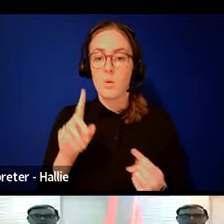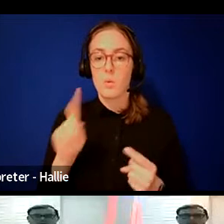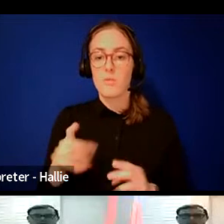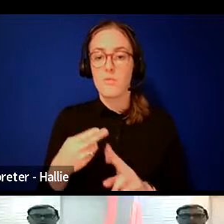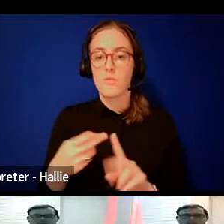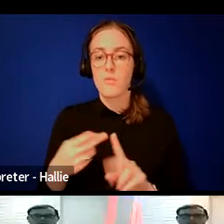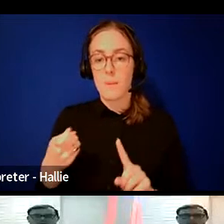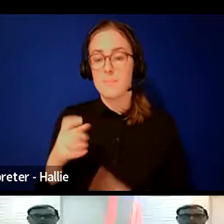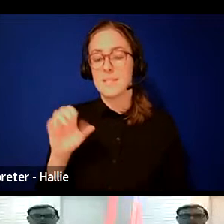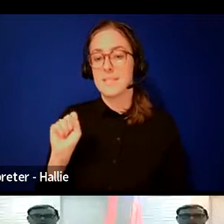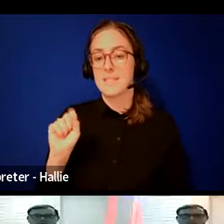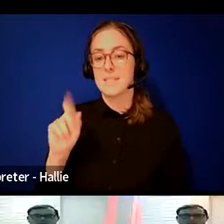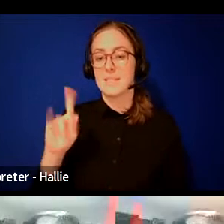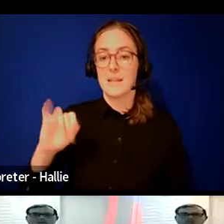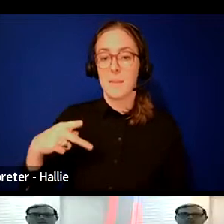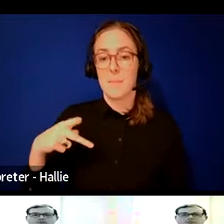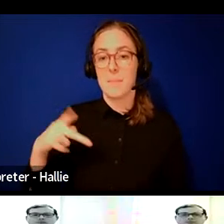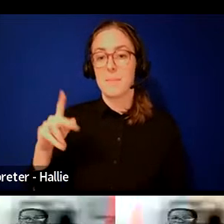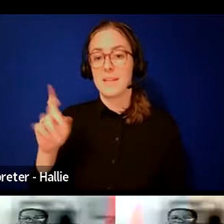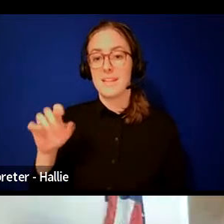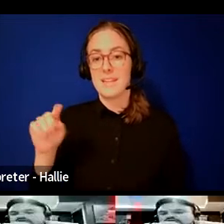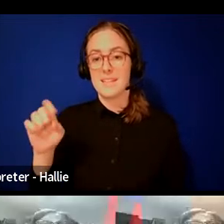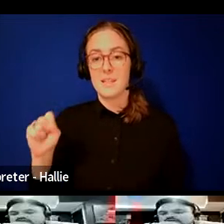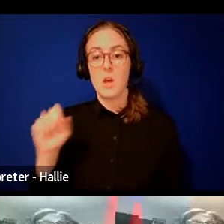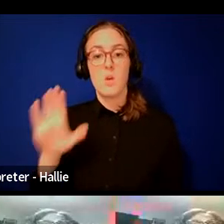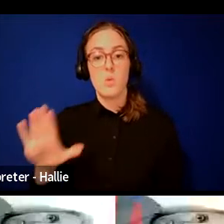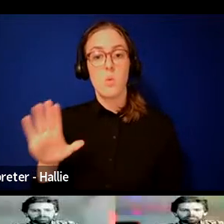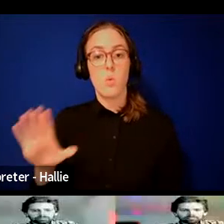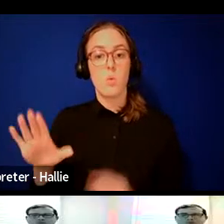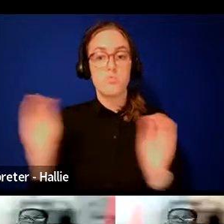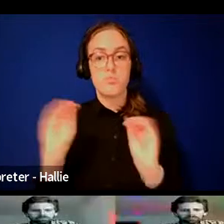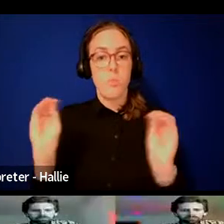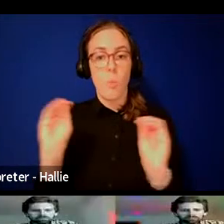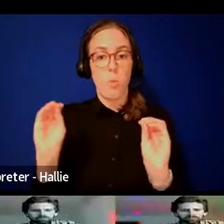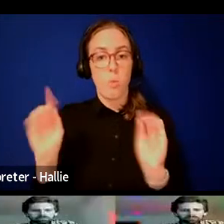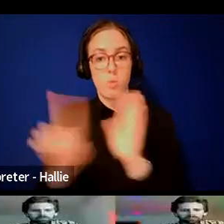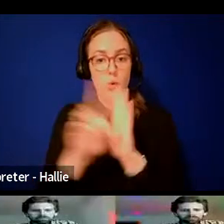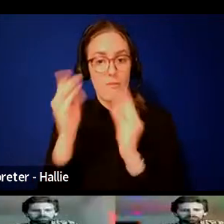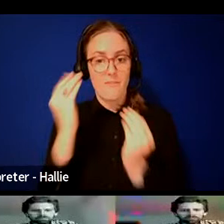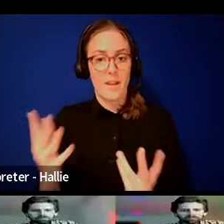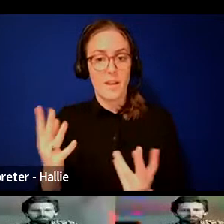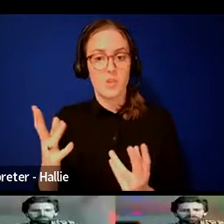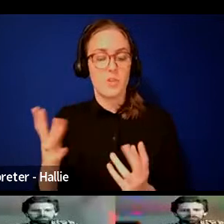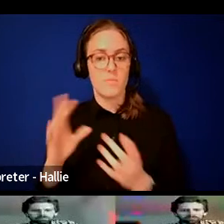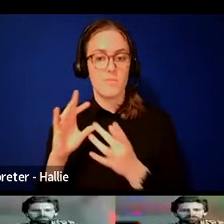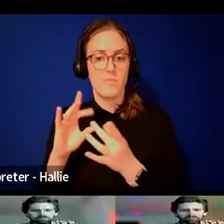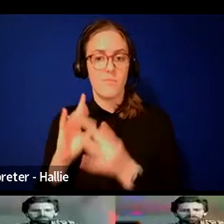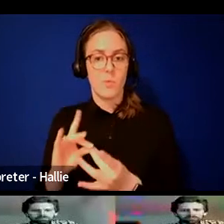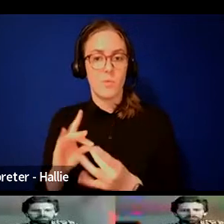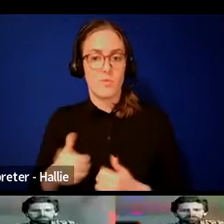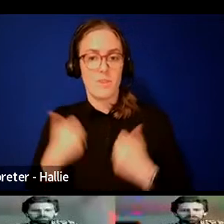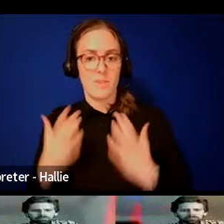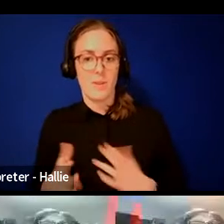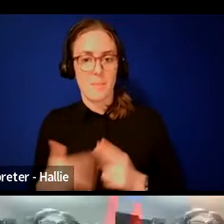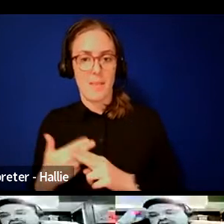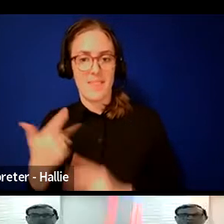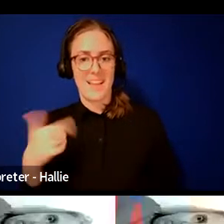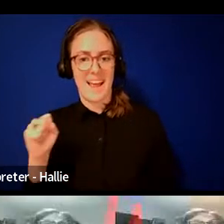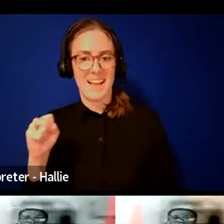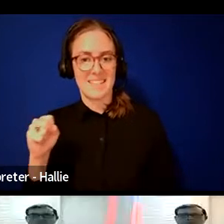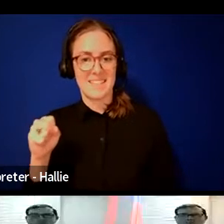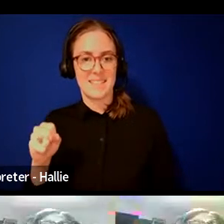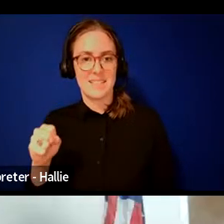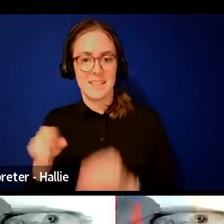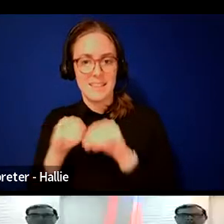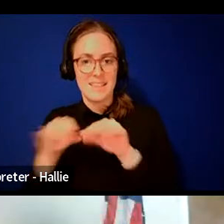Keats. Why was there no notification sent out to near residents? This is in reference to that gas leak that's been mentioned a few times tonight. I live